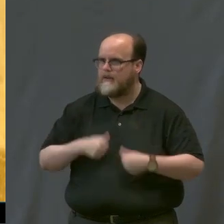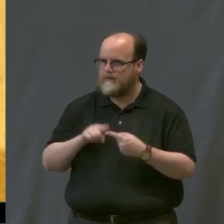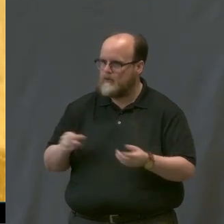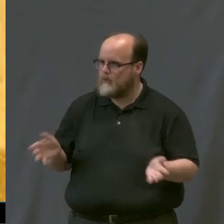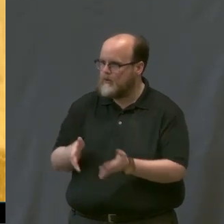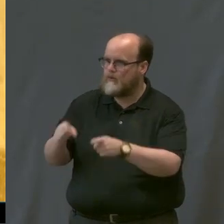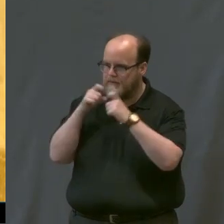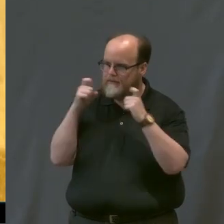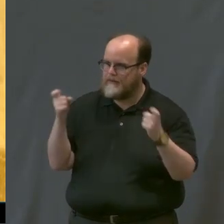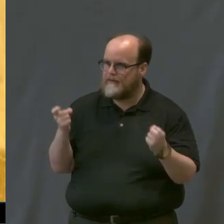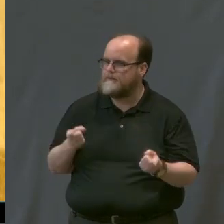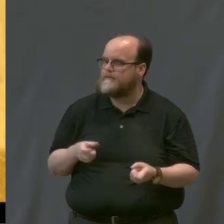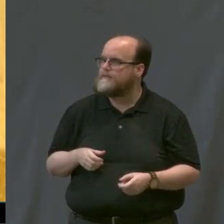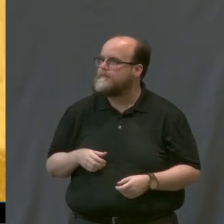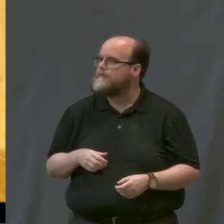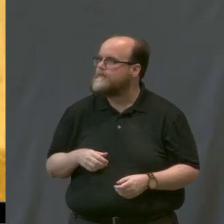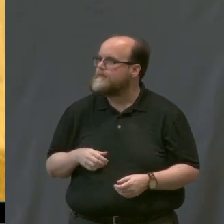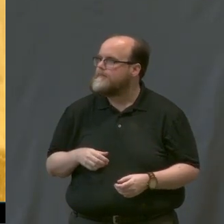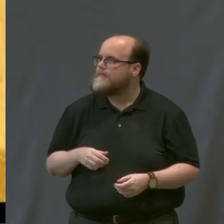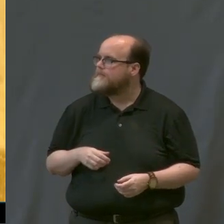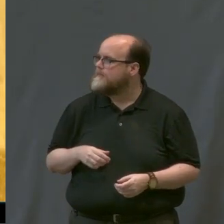encourage sin.